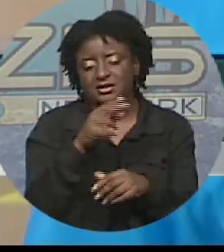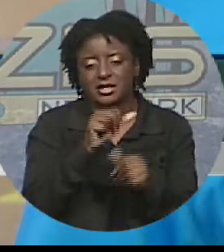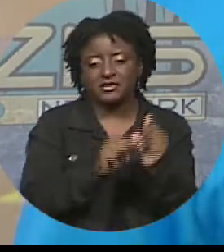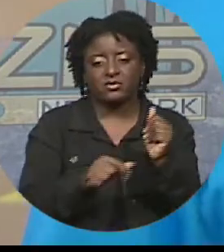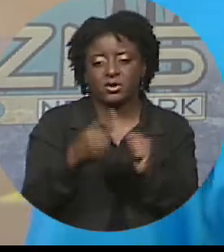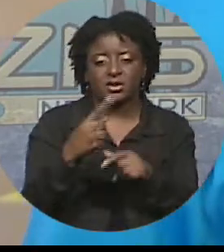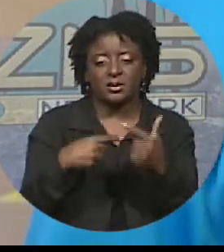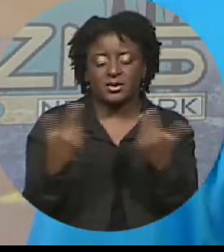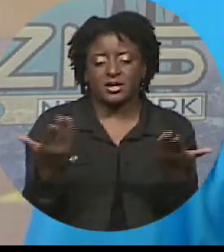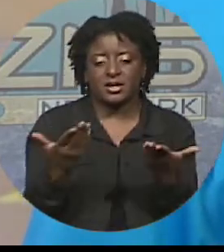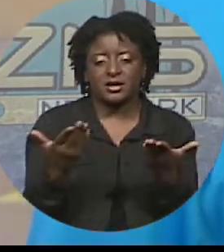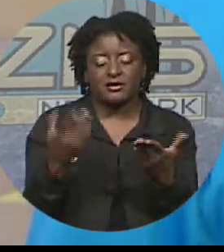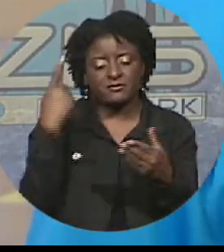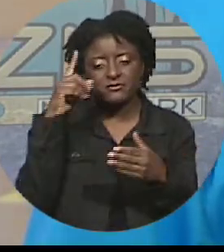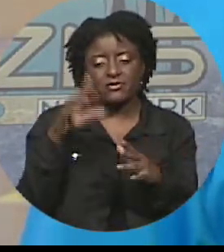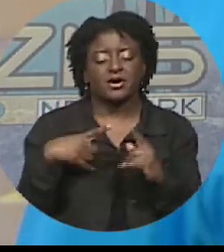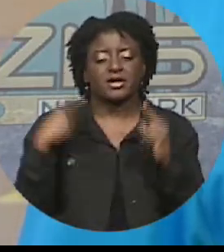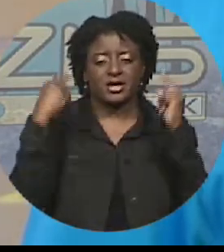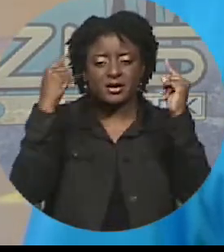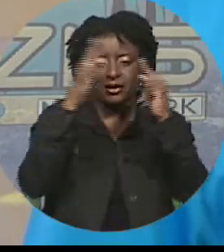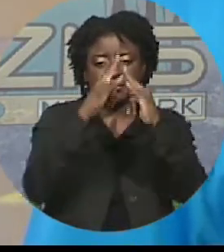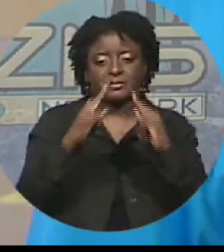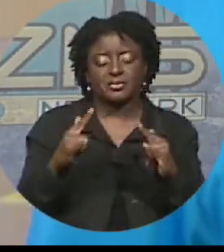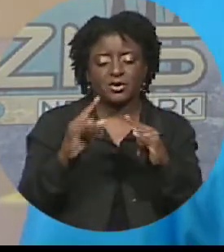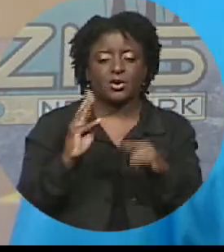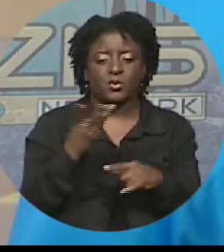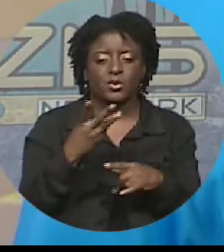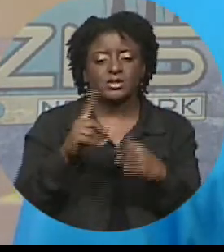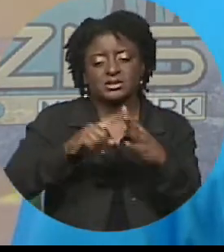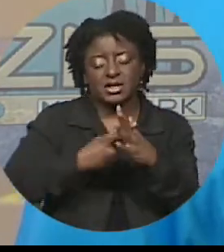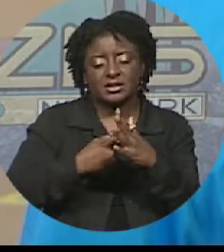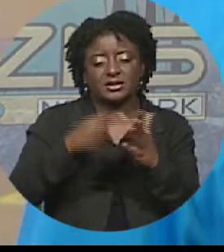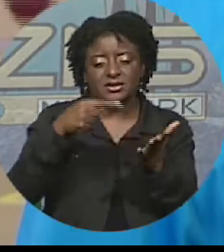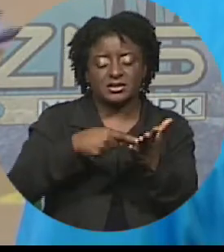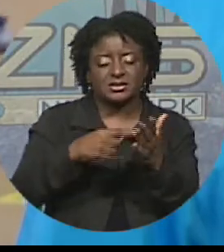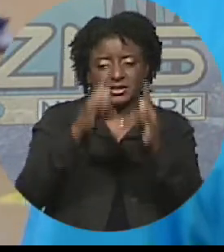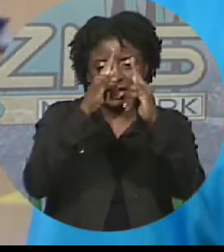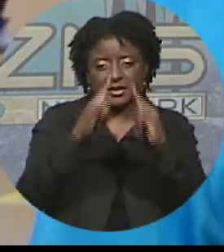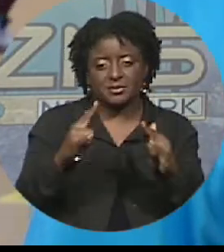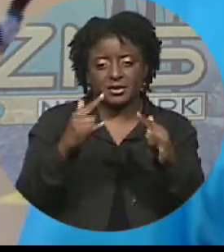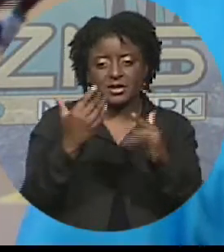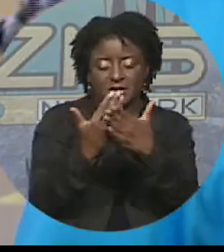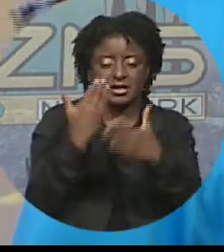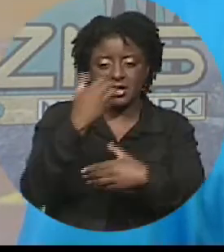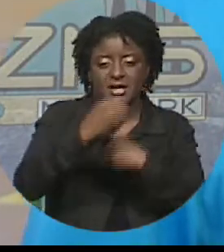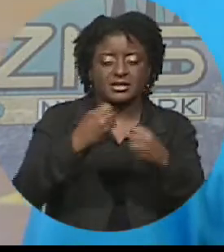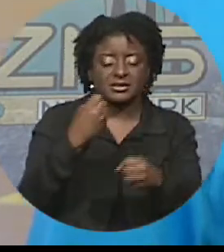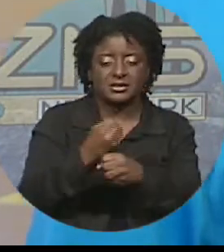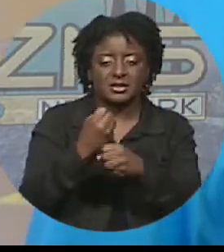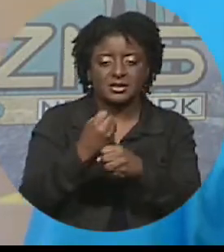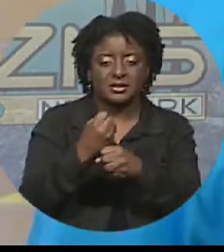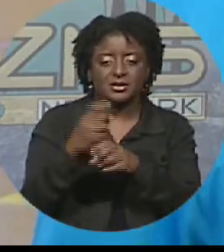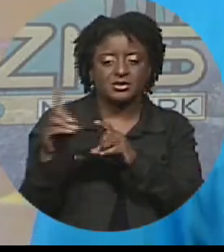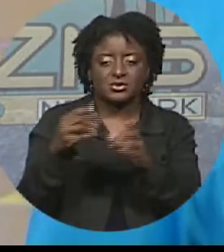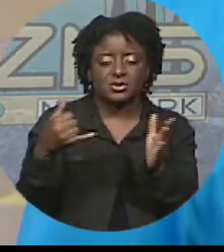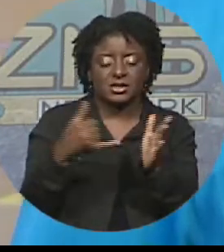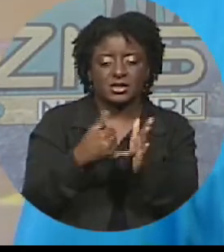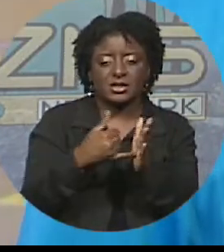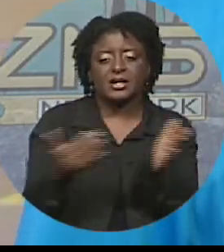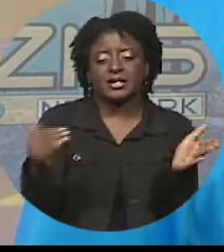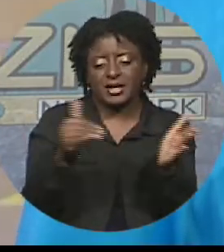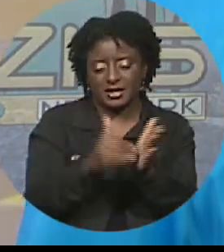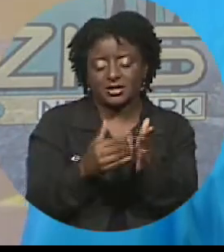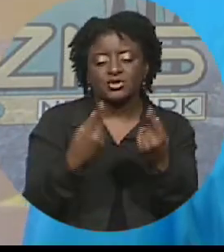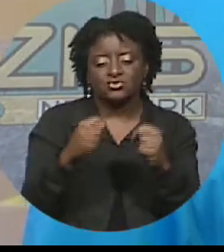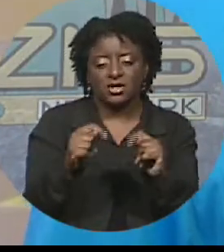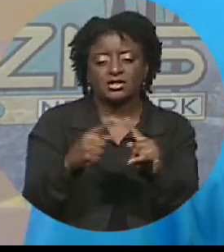so we decided to start this camp. He started last year, but we're putting this camp on together now to try to get a lot of activity down